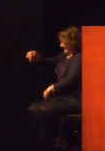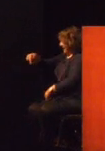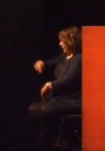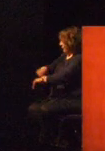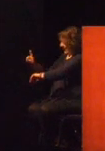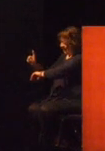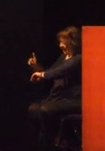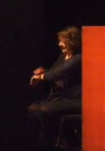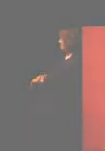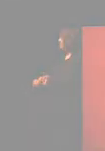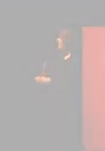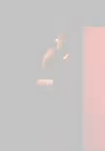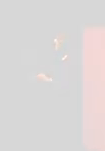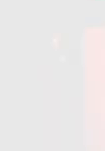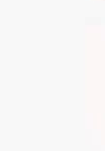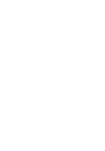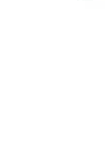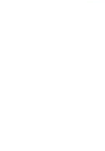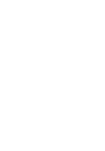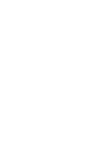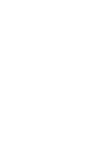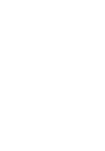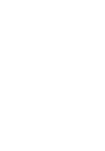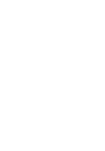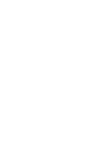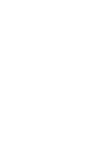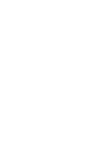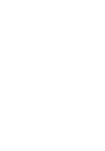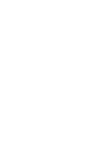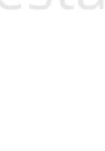this space. Thank you very much, and have a great fall.